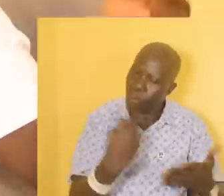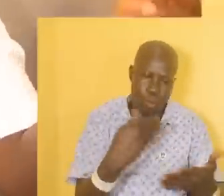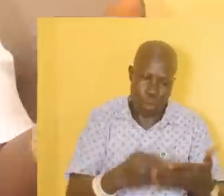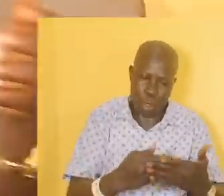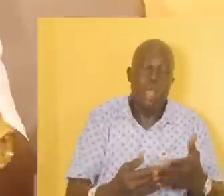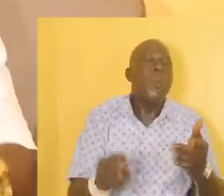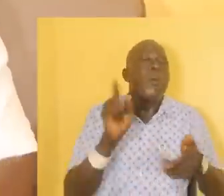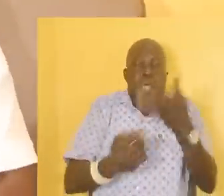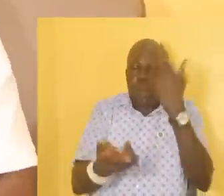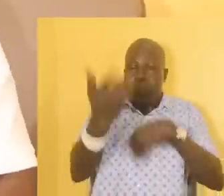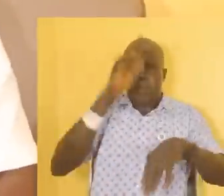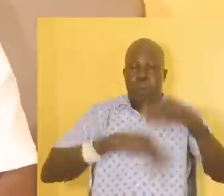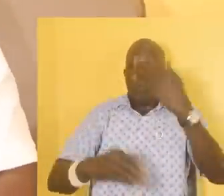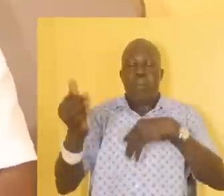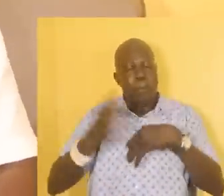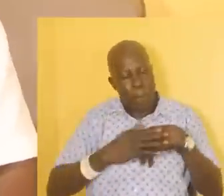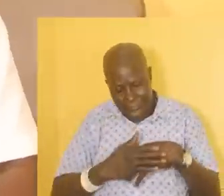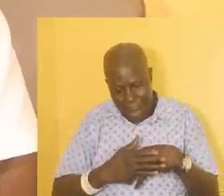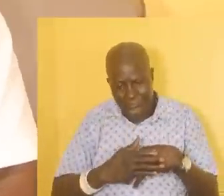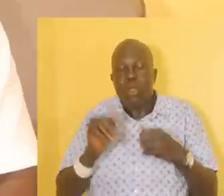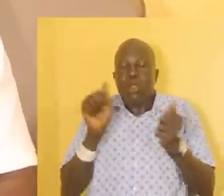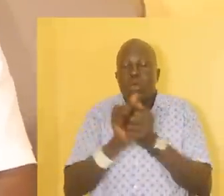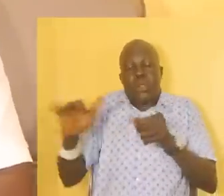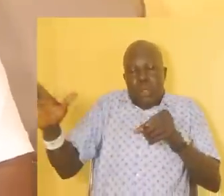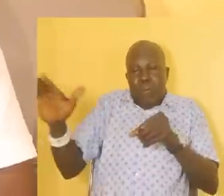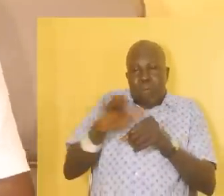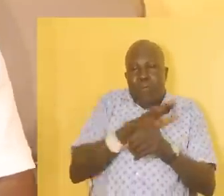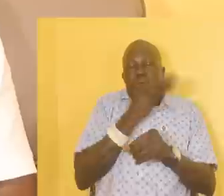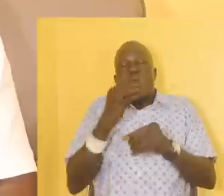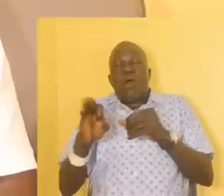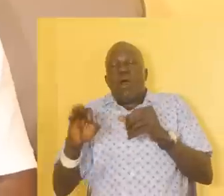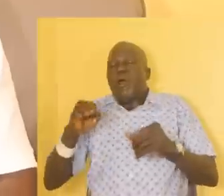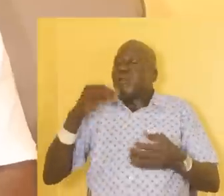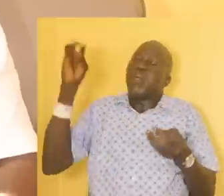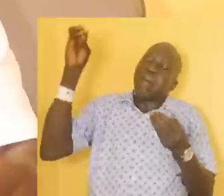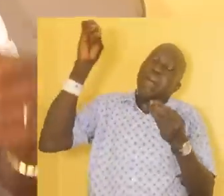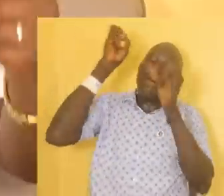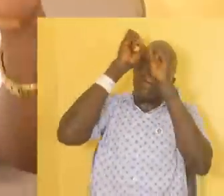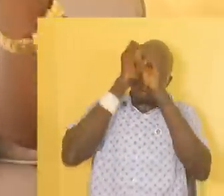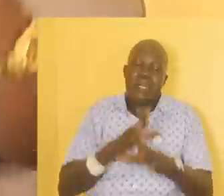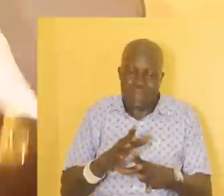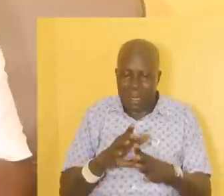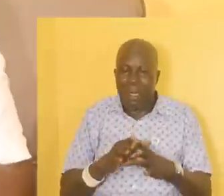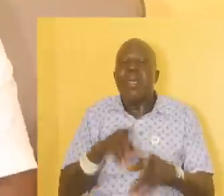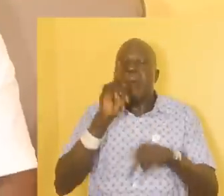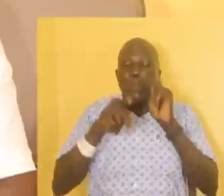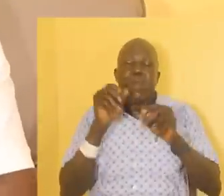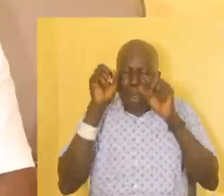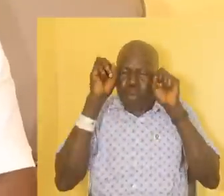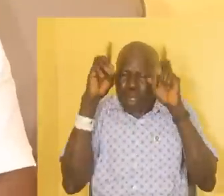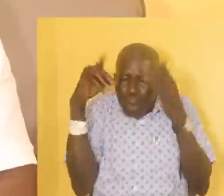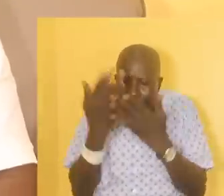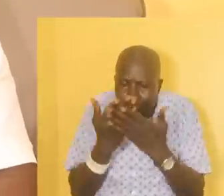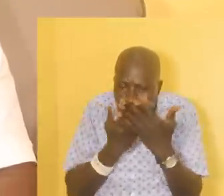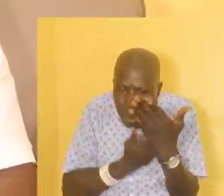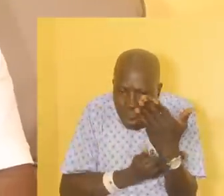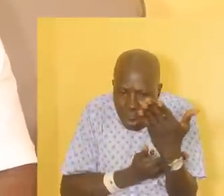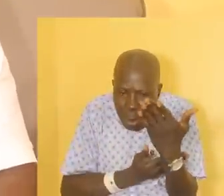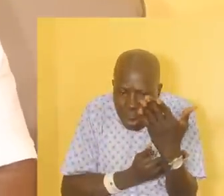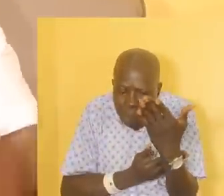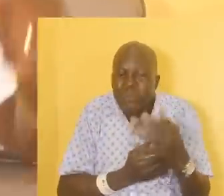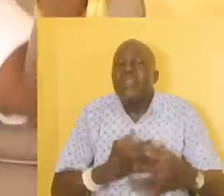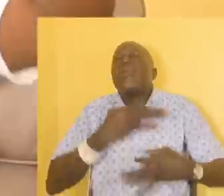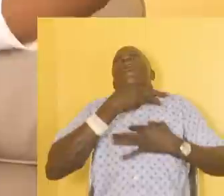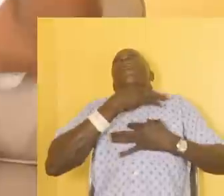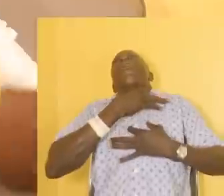being a pain. I can't go back. Full of abundant blessing. One can wake up in the